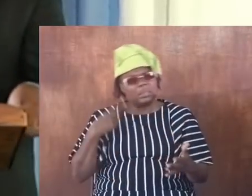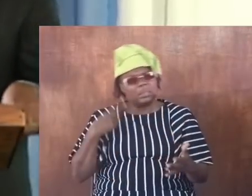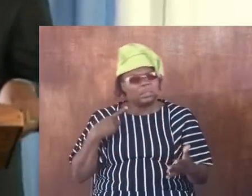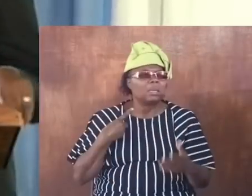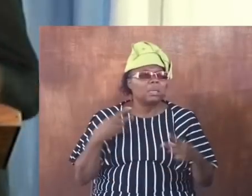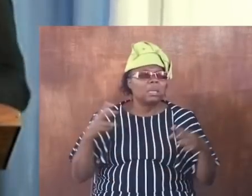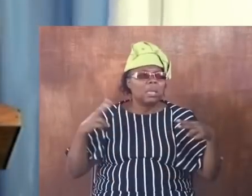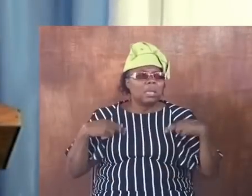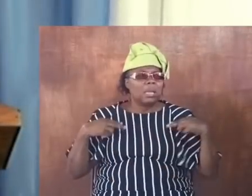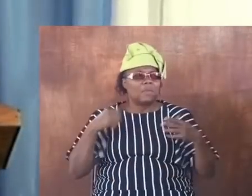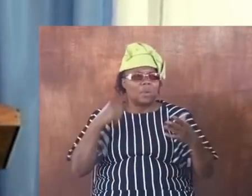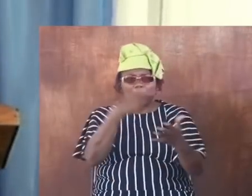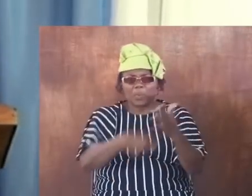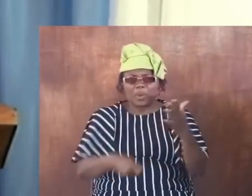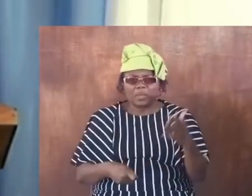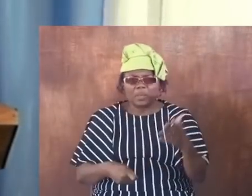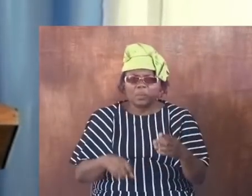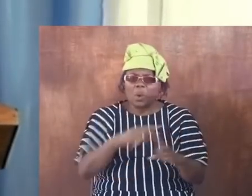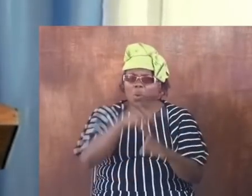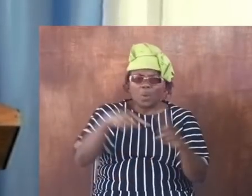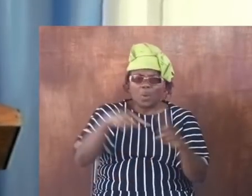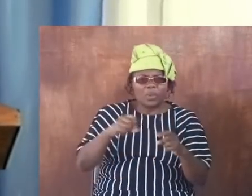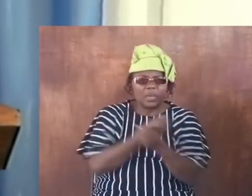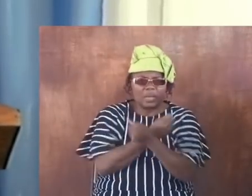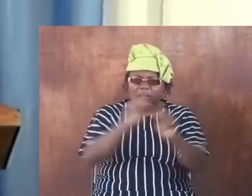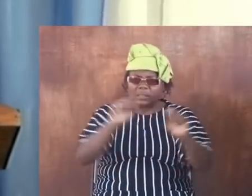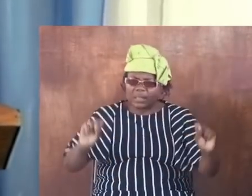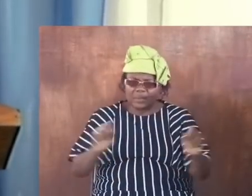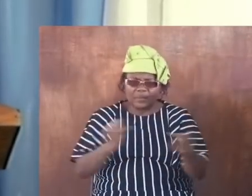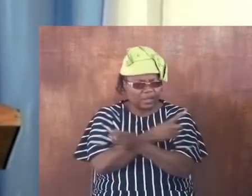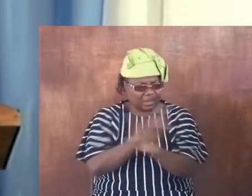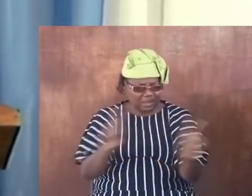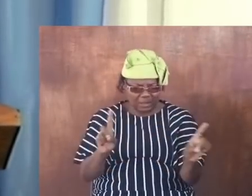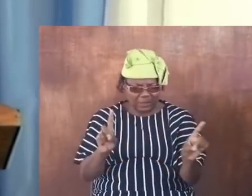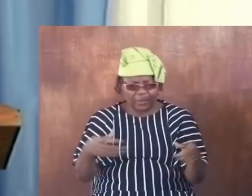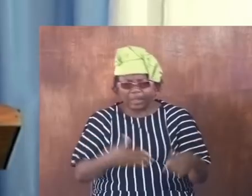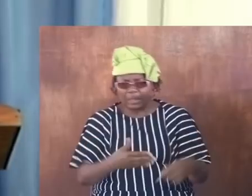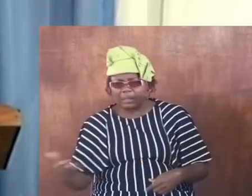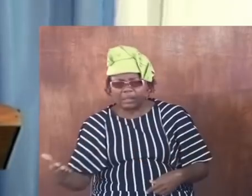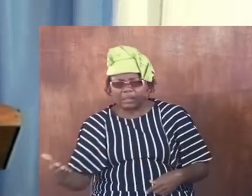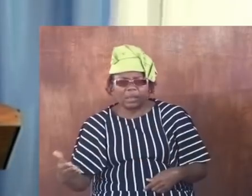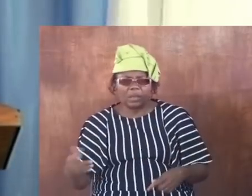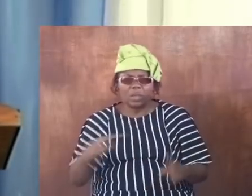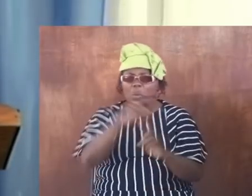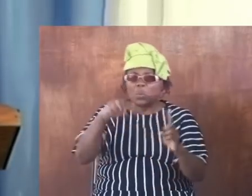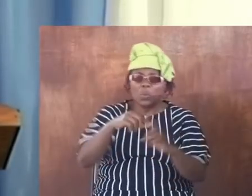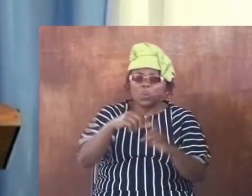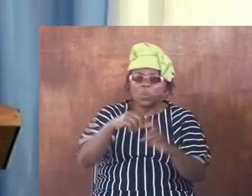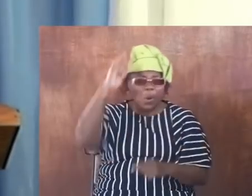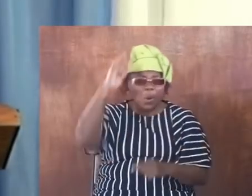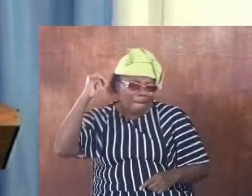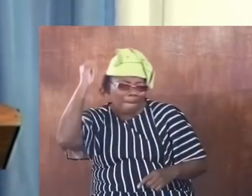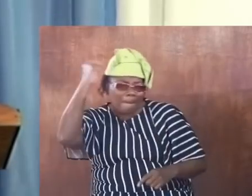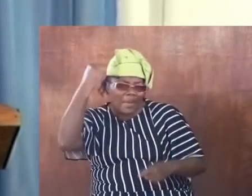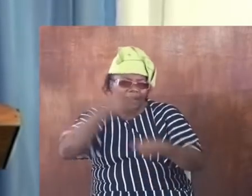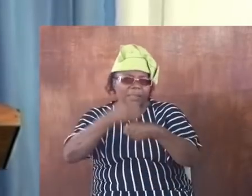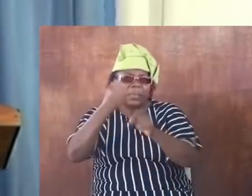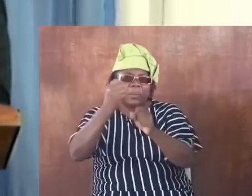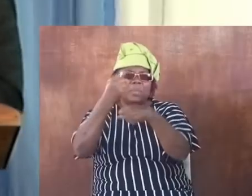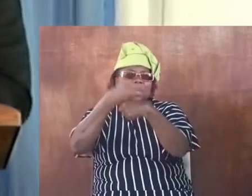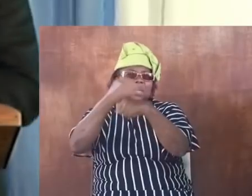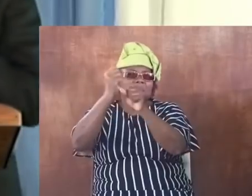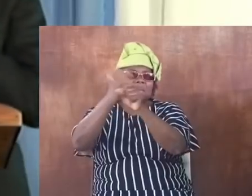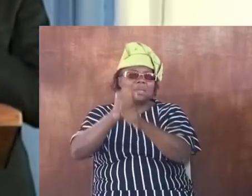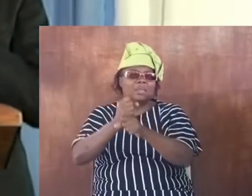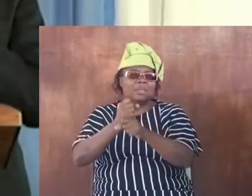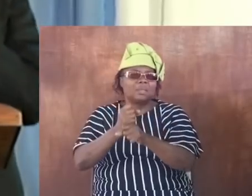same time, you know, when we get saved, it's a different thing, you know. Because when our minds are made up,